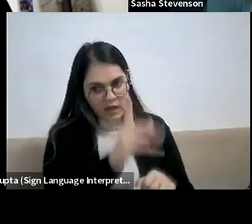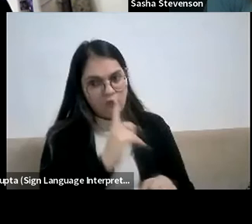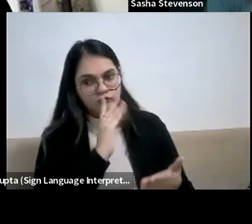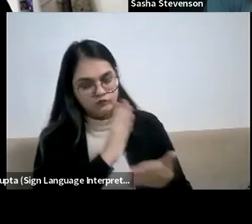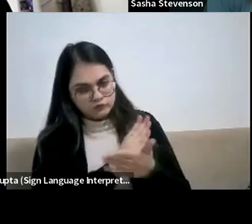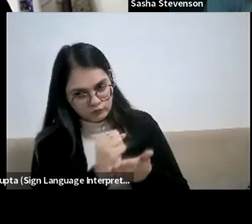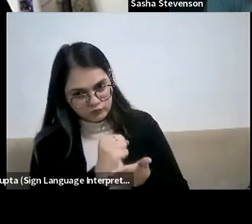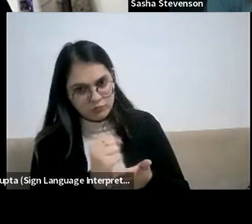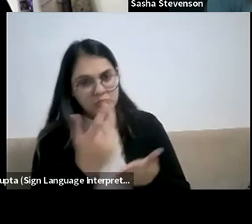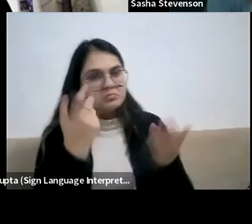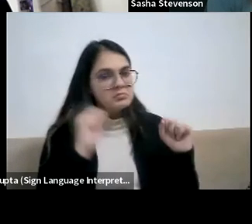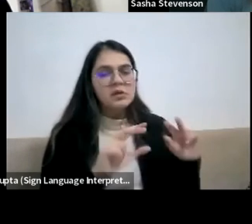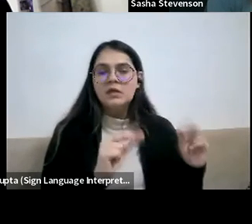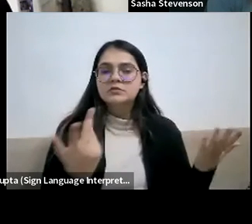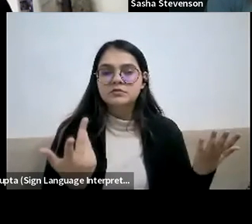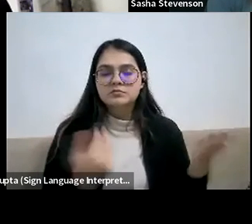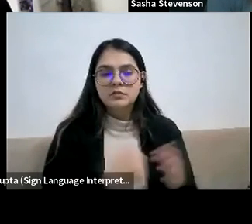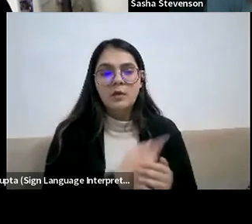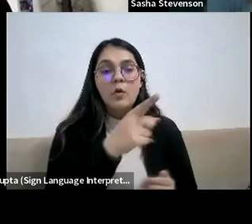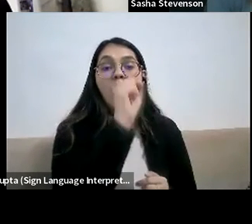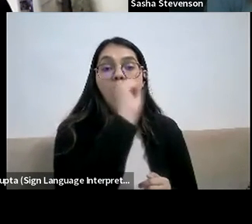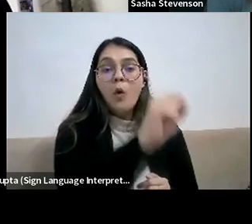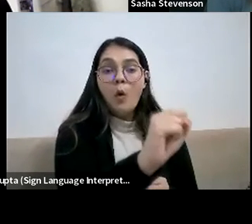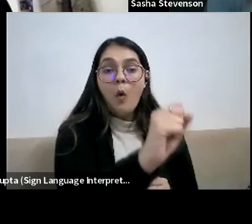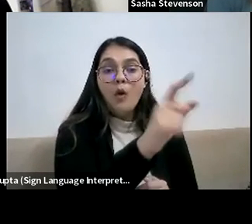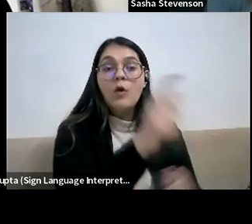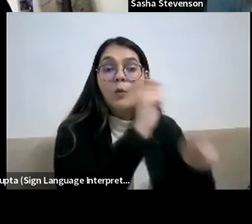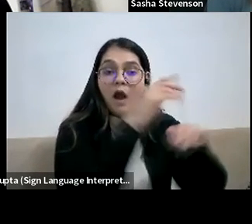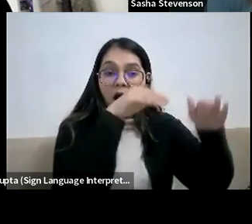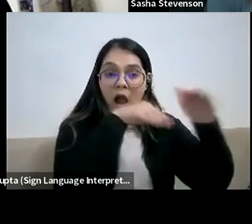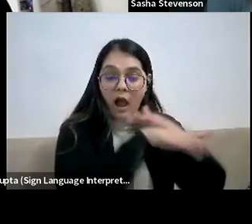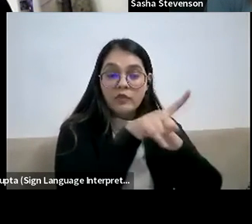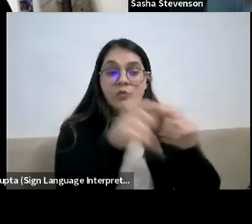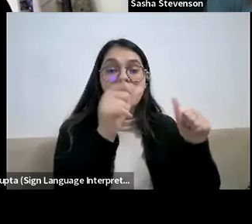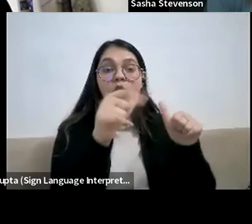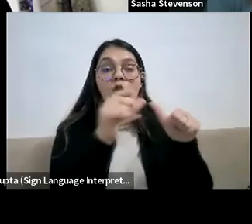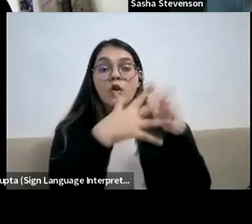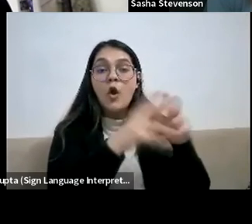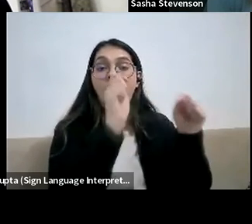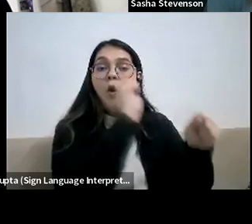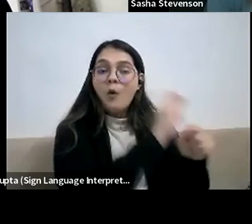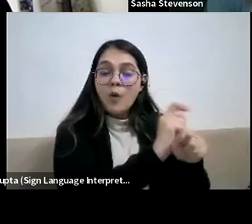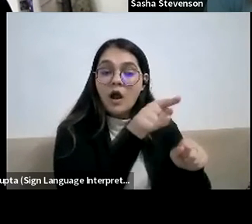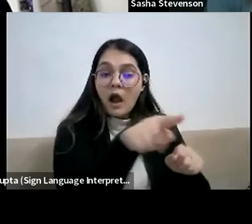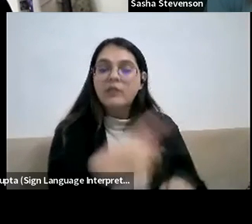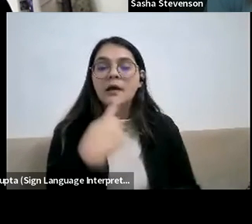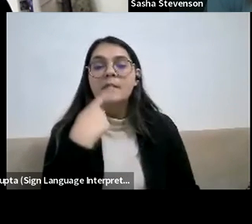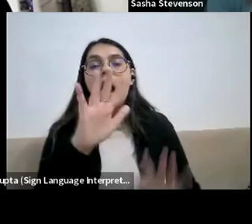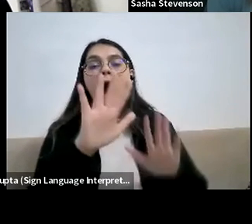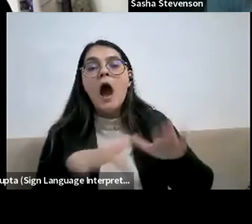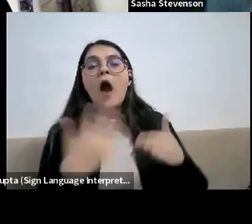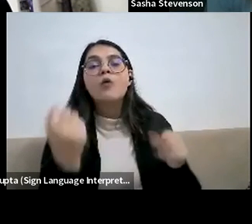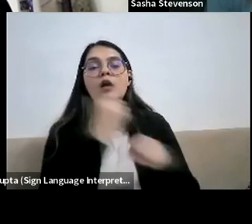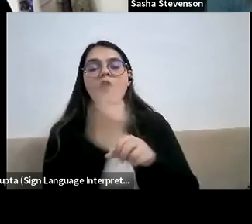inclusive. So could you speak to the role of the law in your work in fostering inclusive governance, one, and then two, what